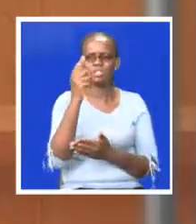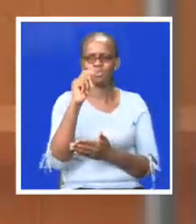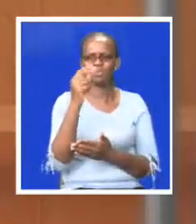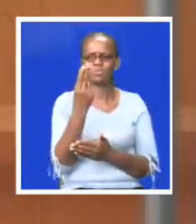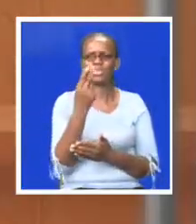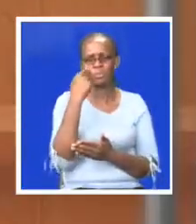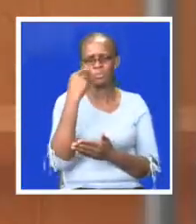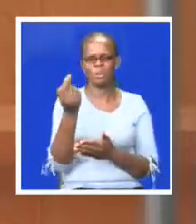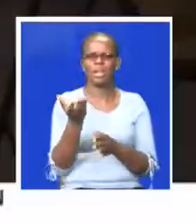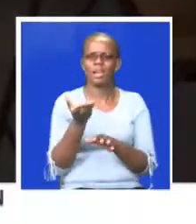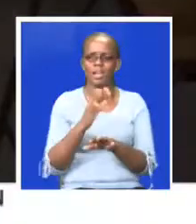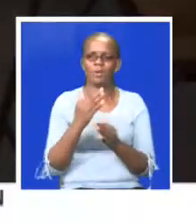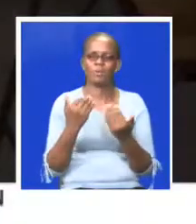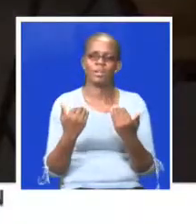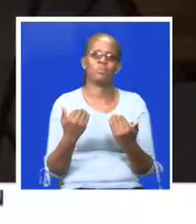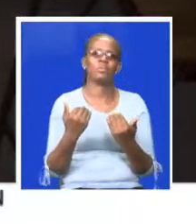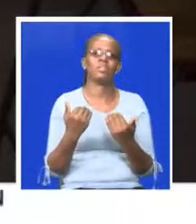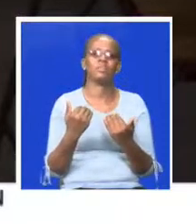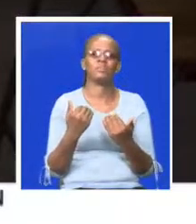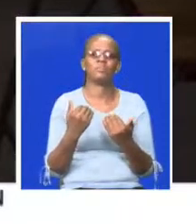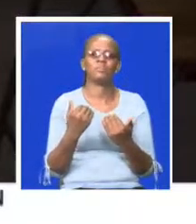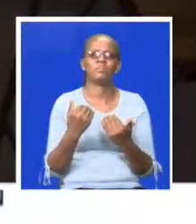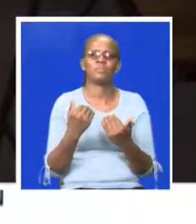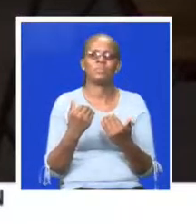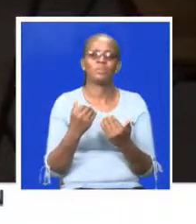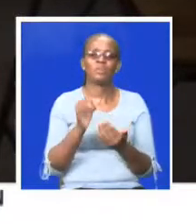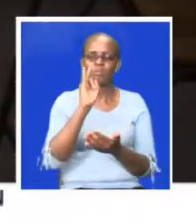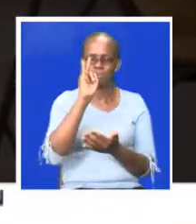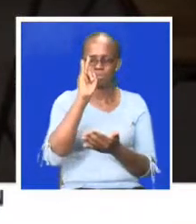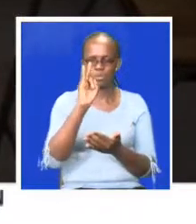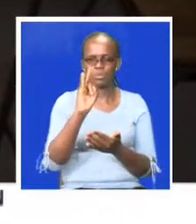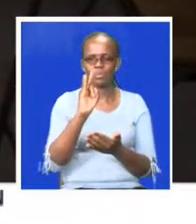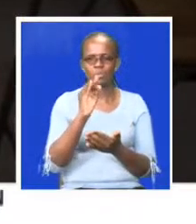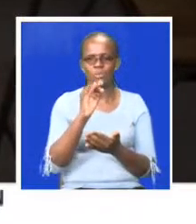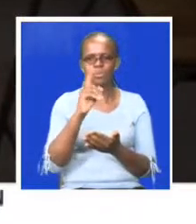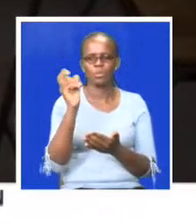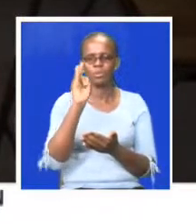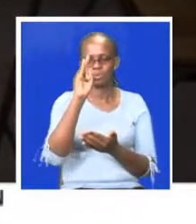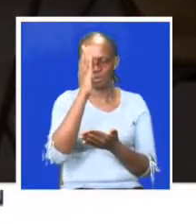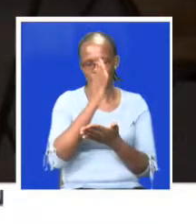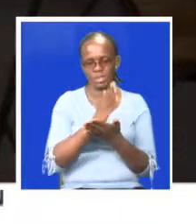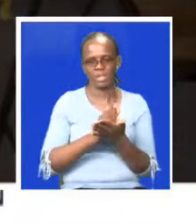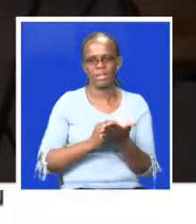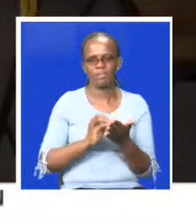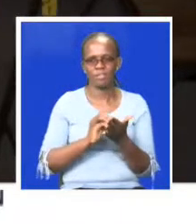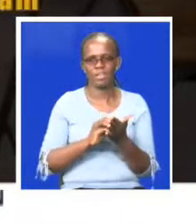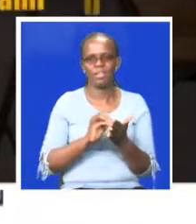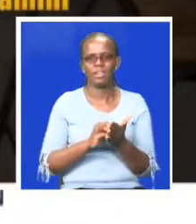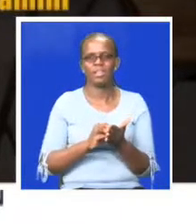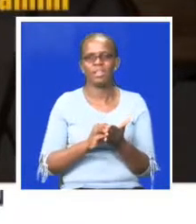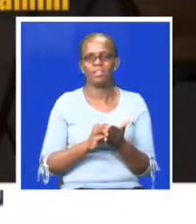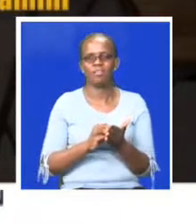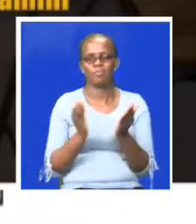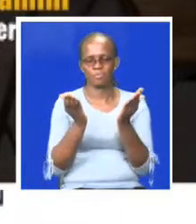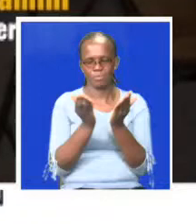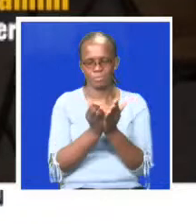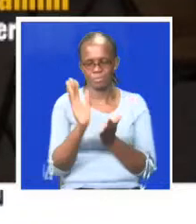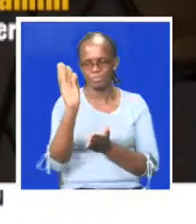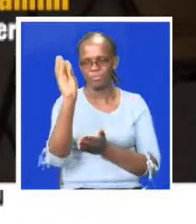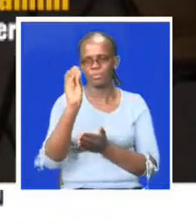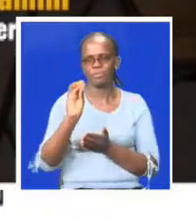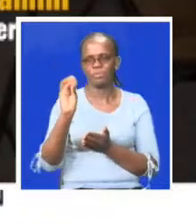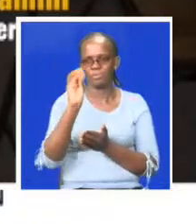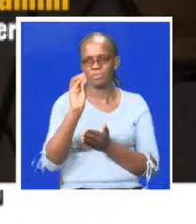today. From 2 p.m. until 2:30 p.m. we have the grade 0 lesson.